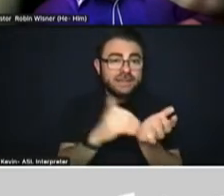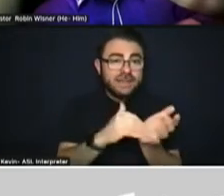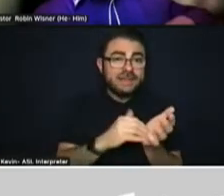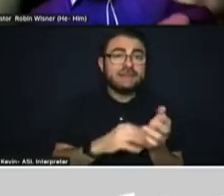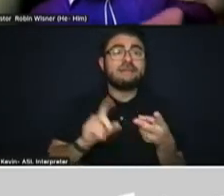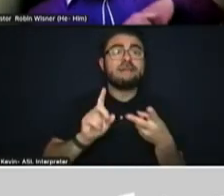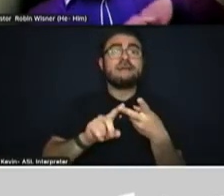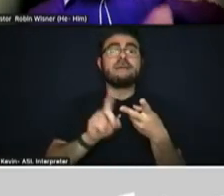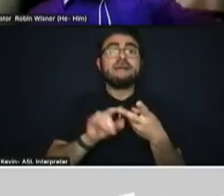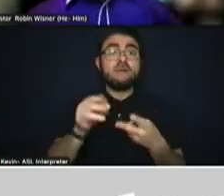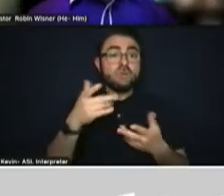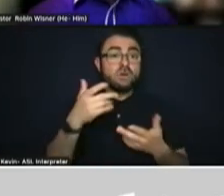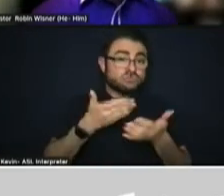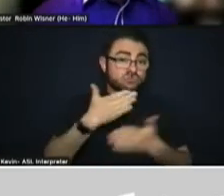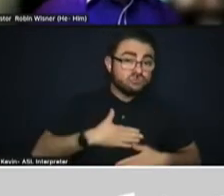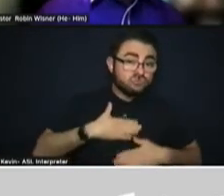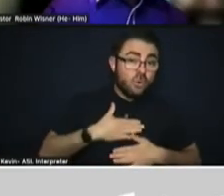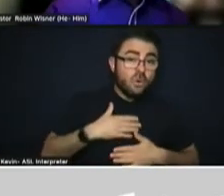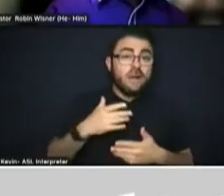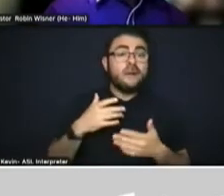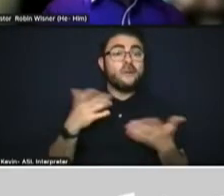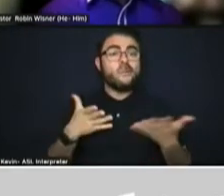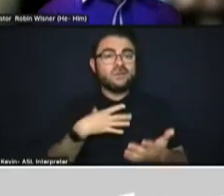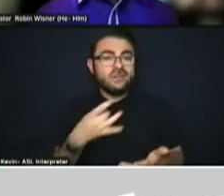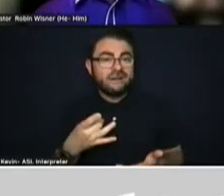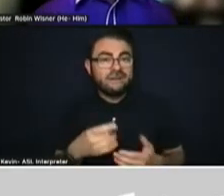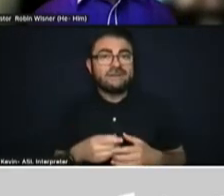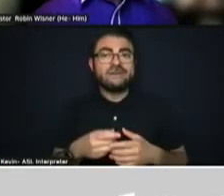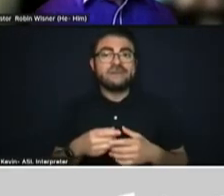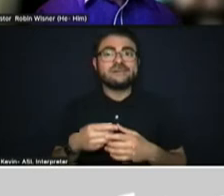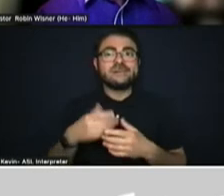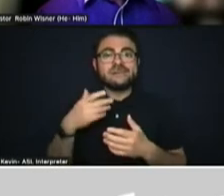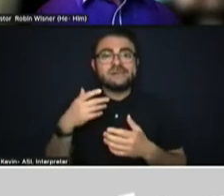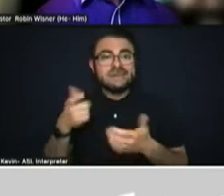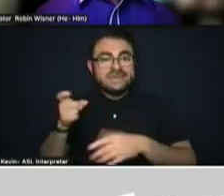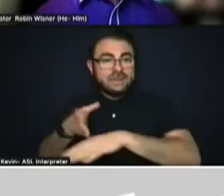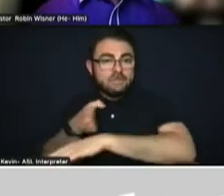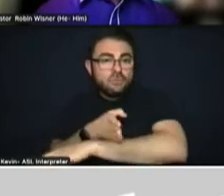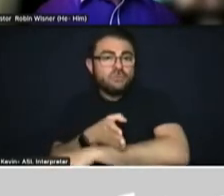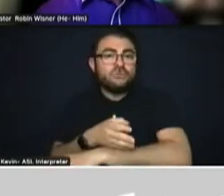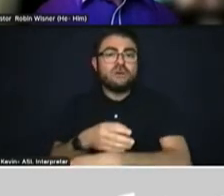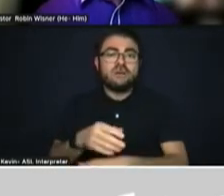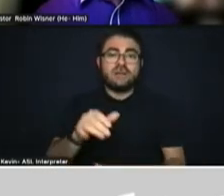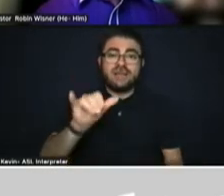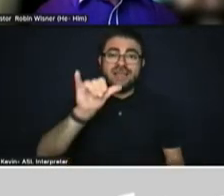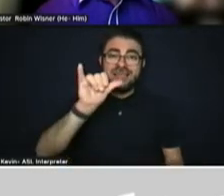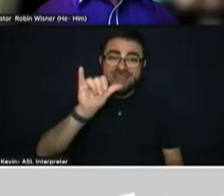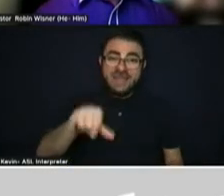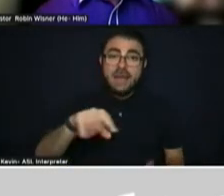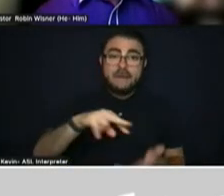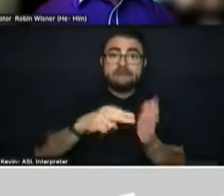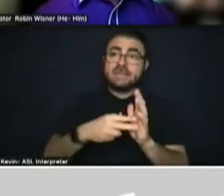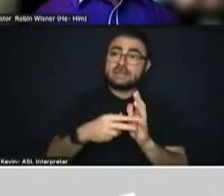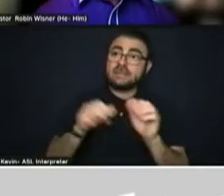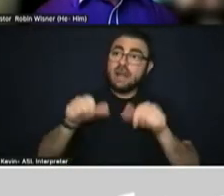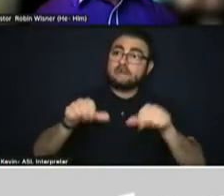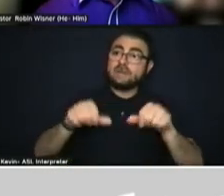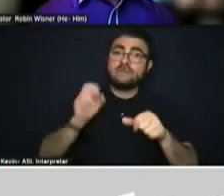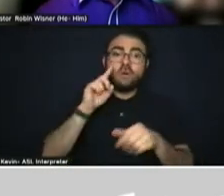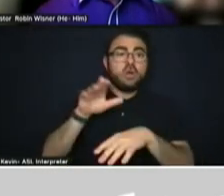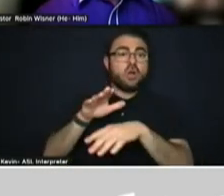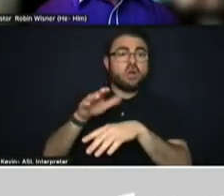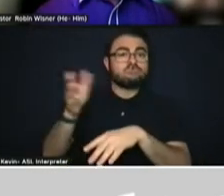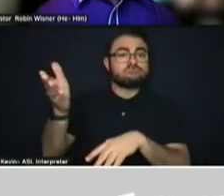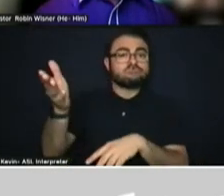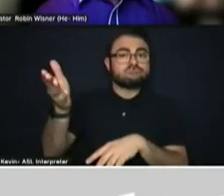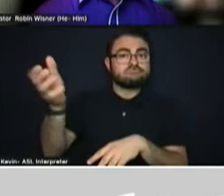what you appreciated. And that's the means for them calling the speaker back. I would think